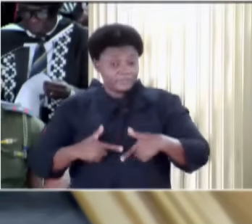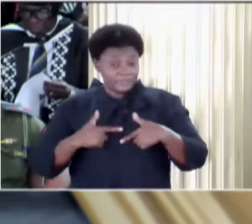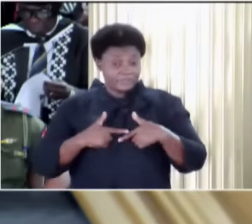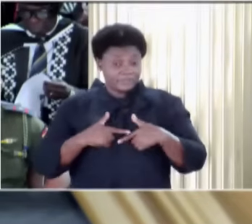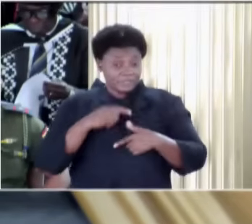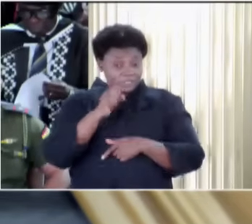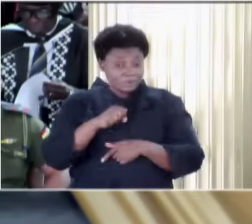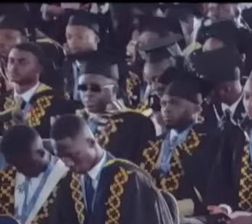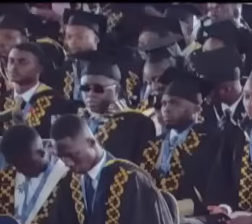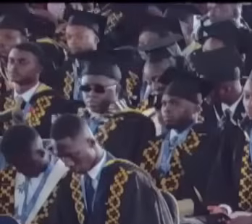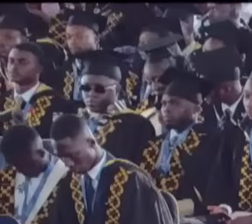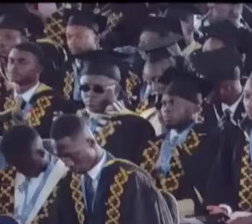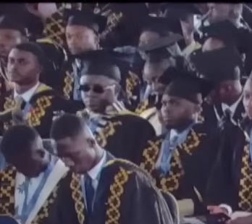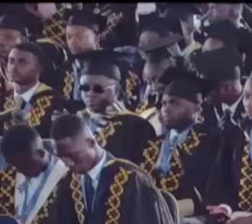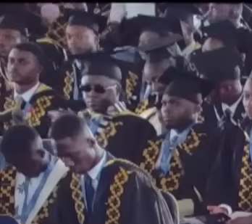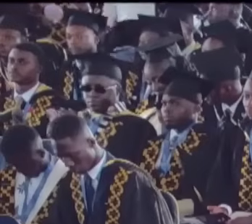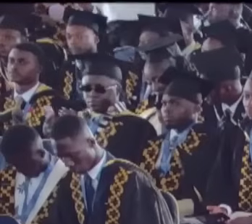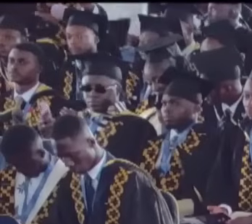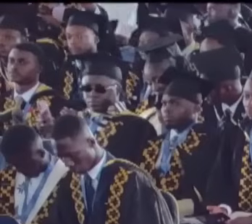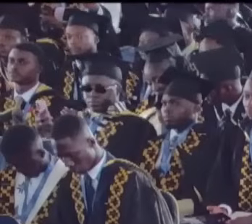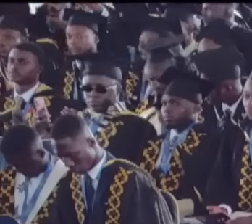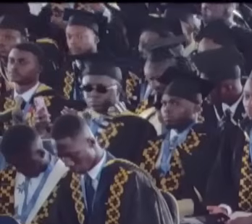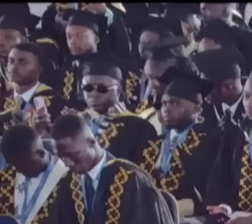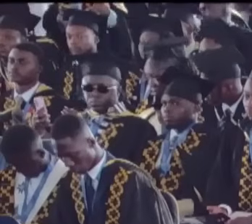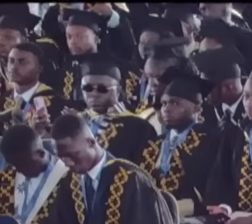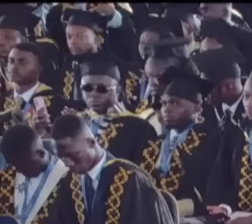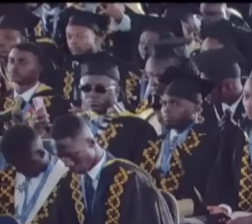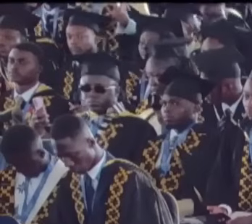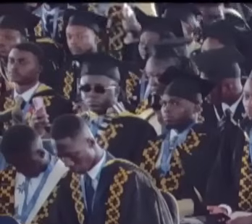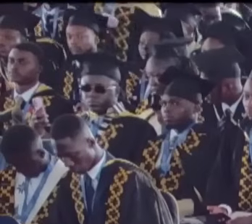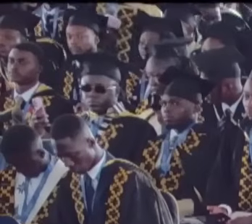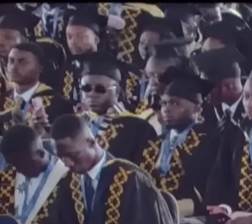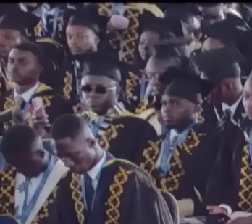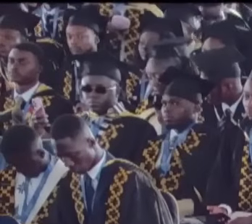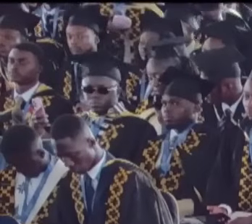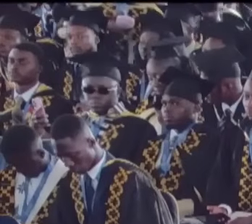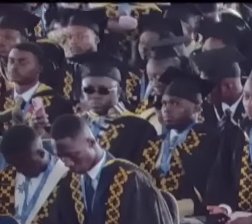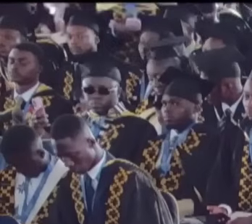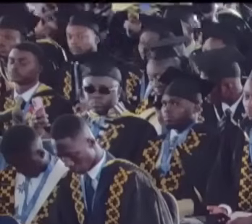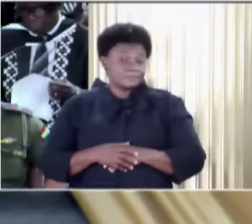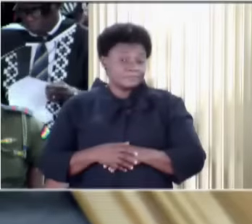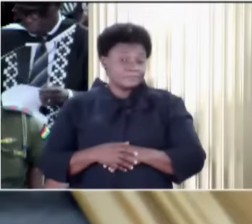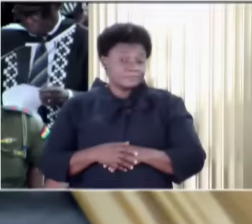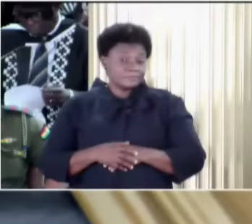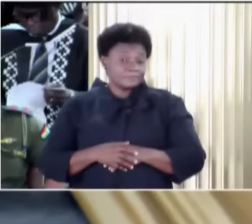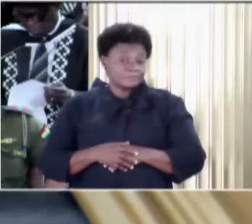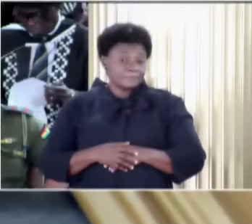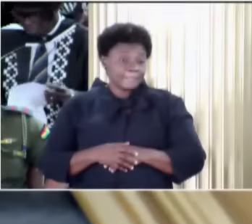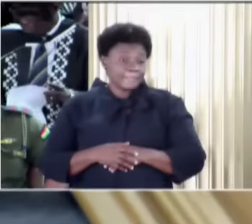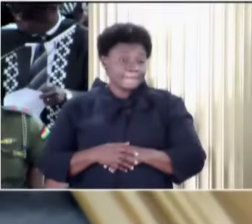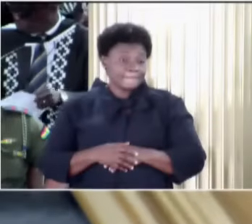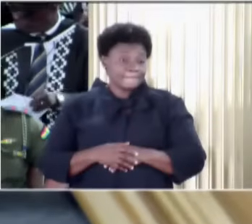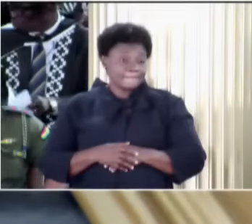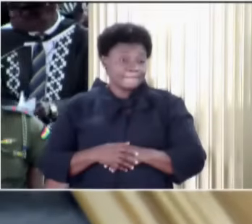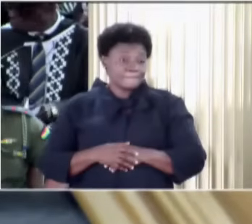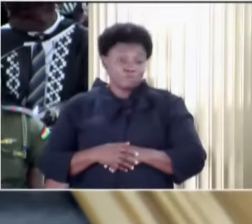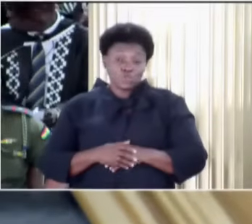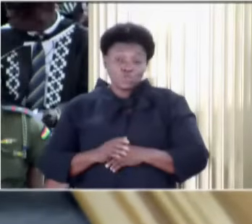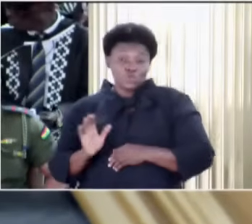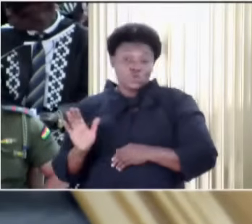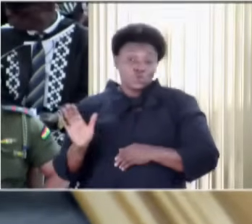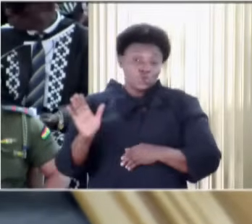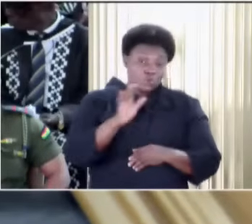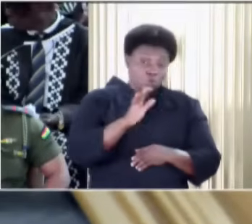sponsor before? How many haven't? Okay. Now, your sponsor is